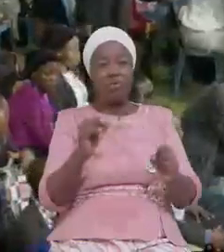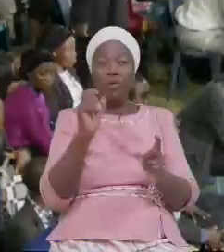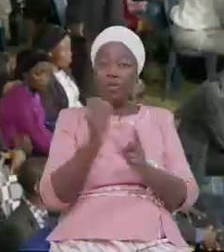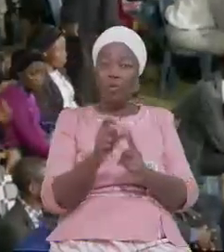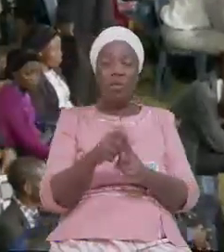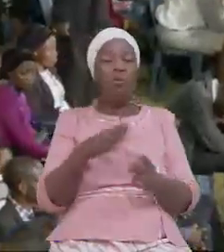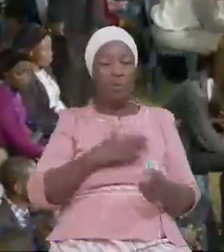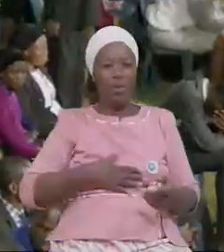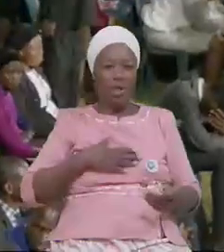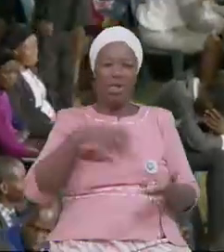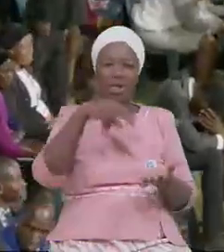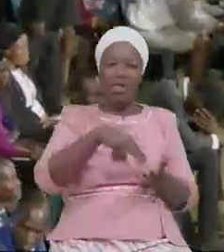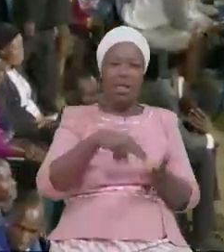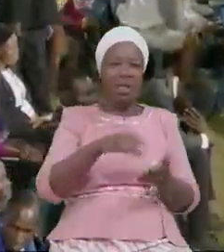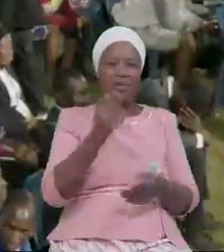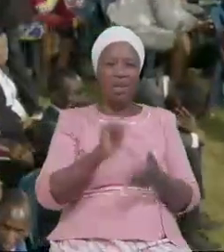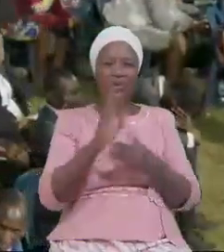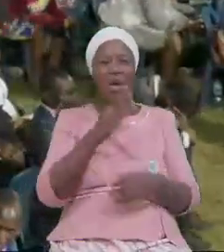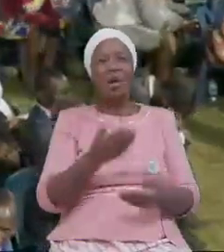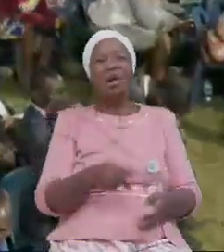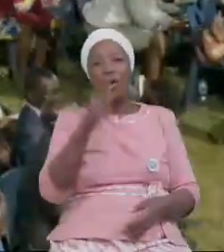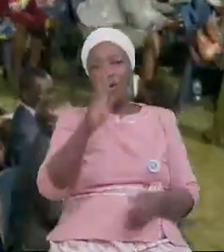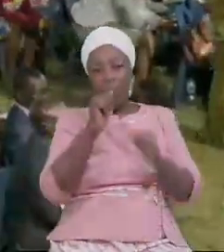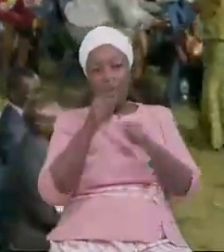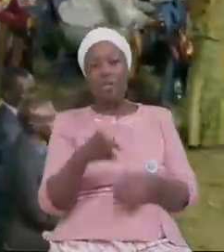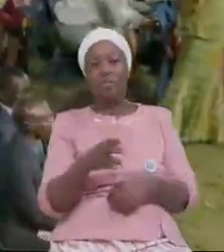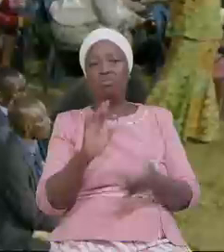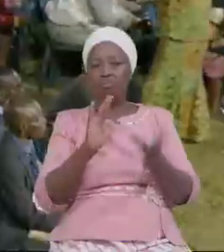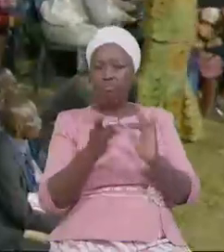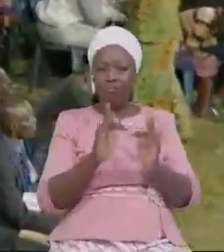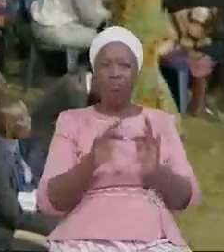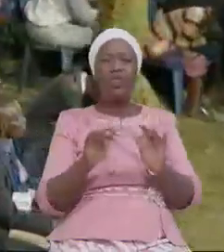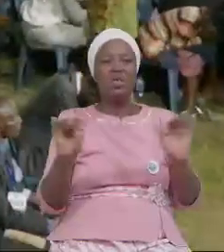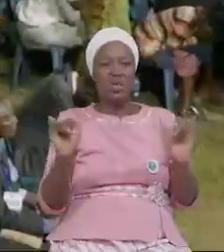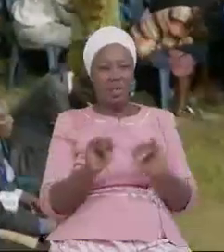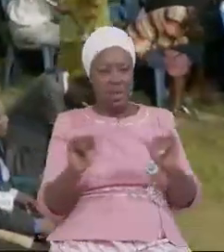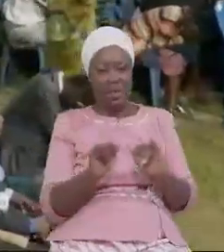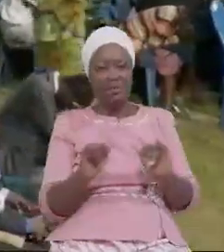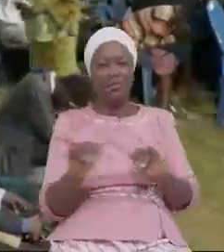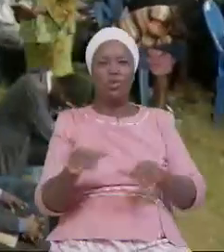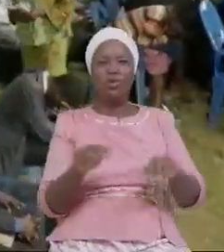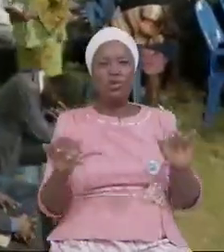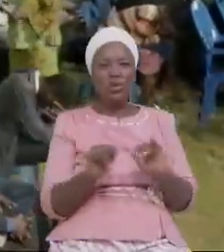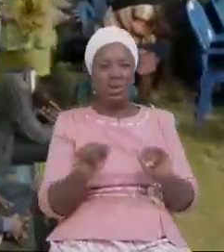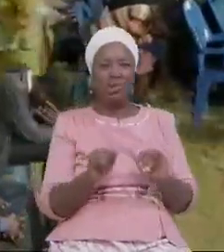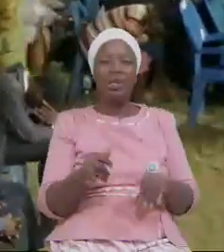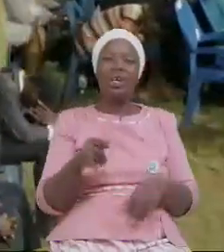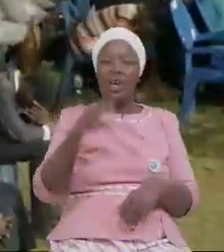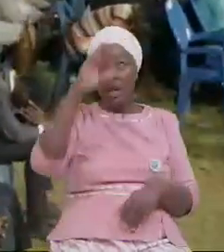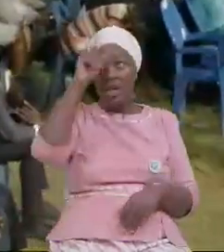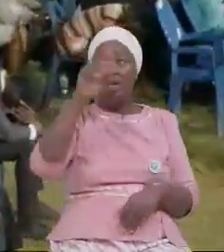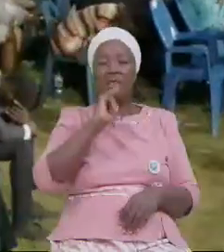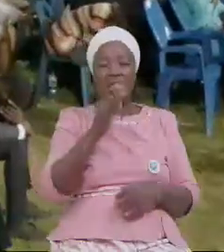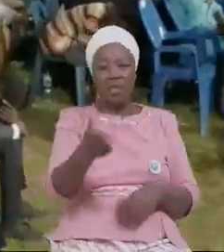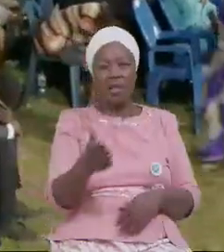up wherever you are. God bless you there. Online, do the same. Do the same. He is there. He's